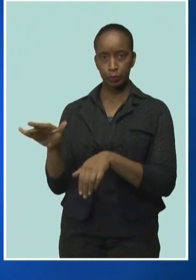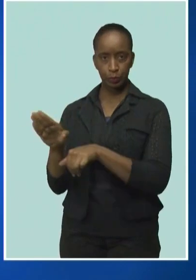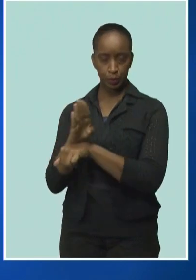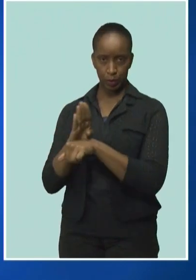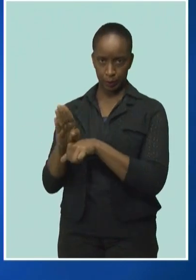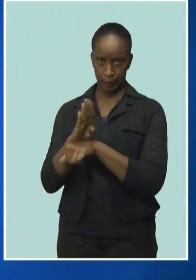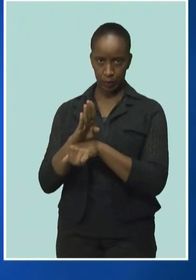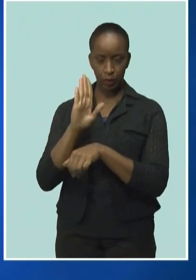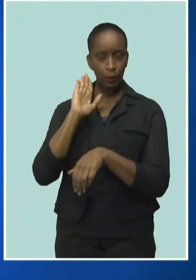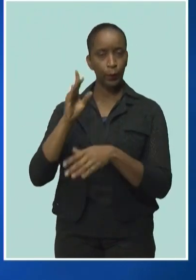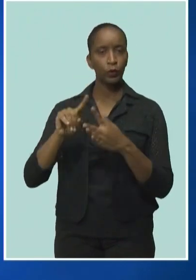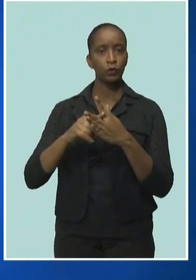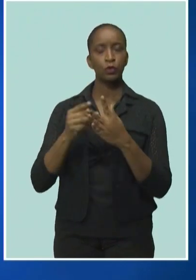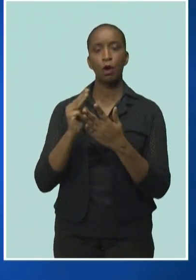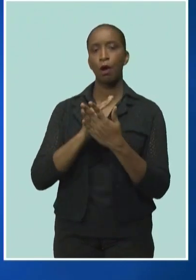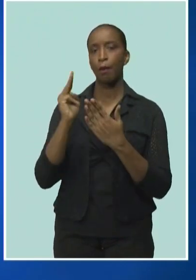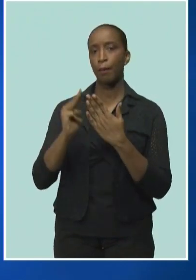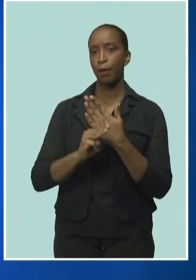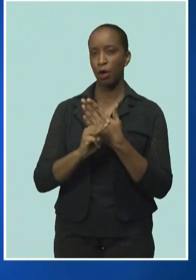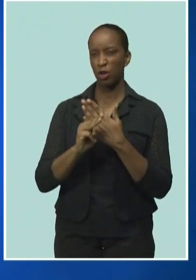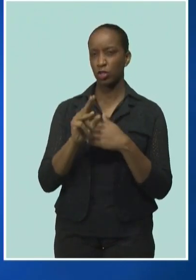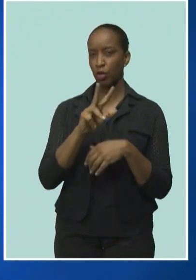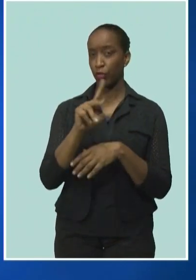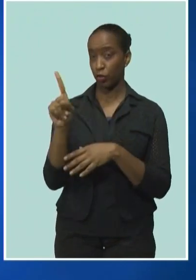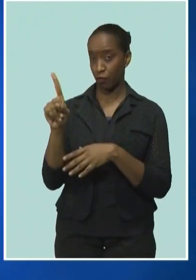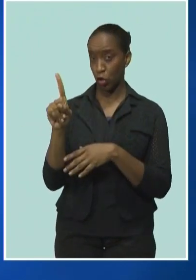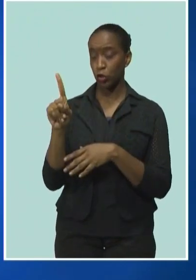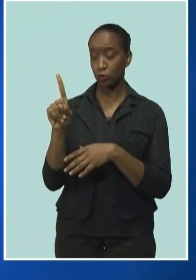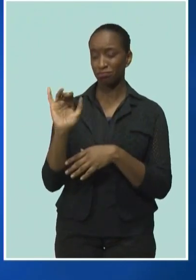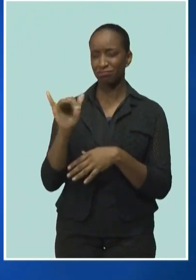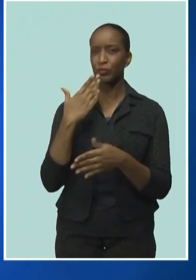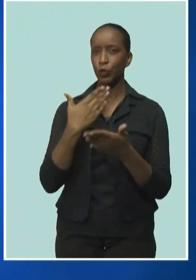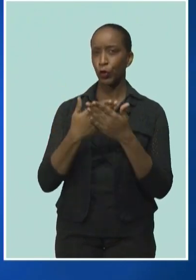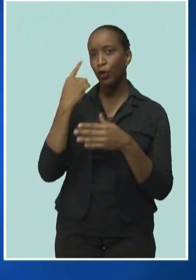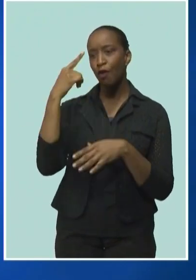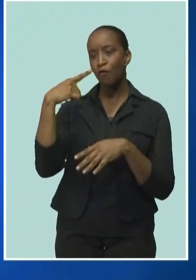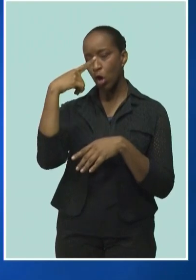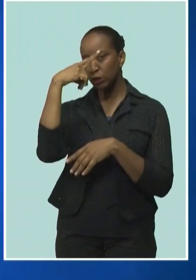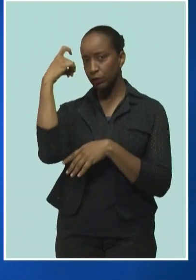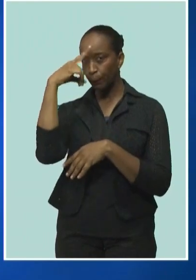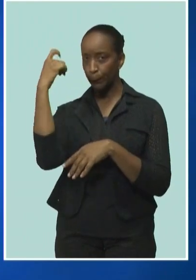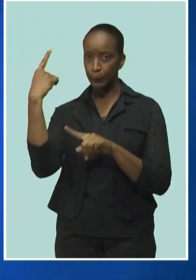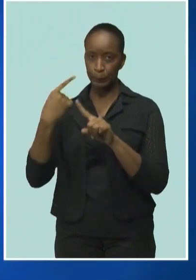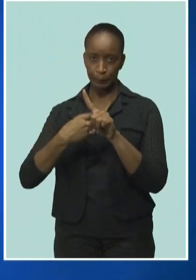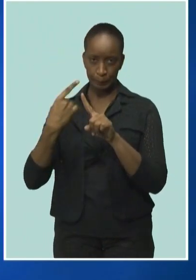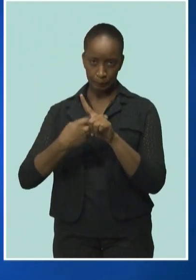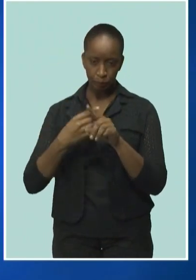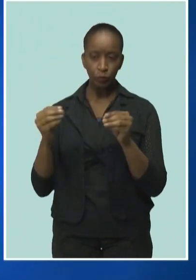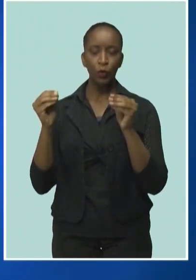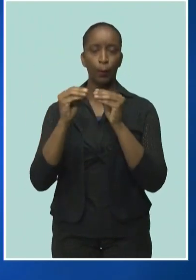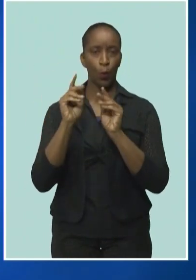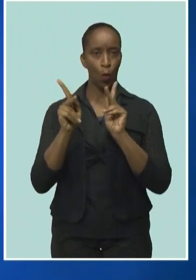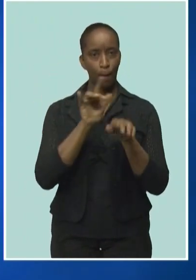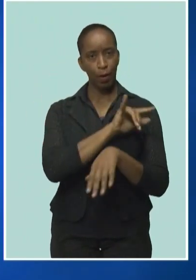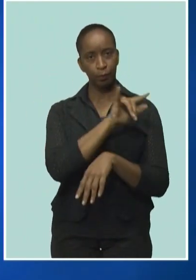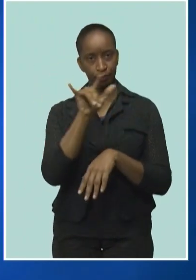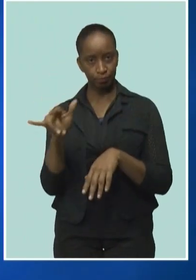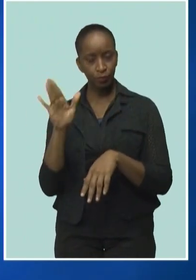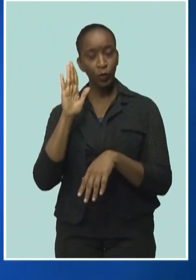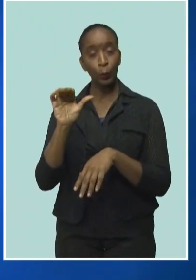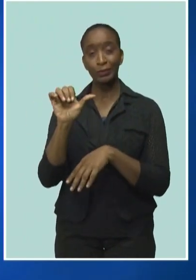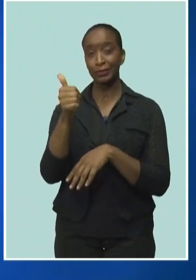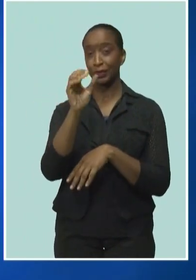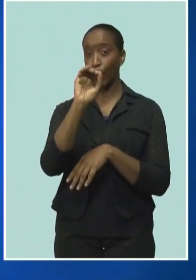on March the 31st. That will help us through the summer as well. That therefore means that we'll have an additional 10%